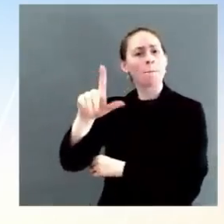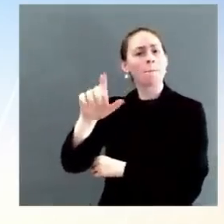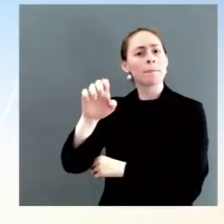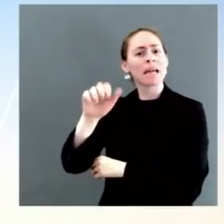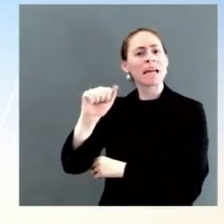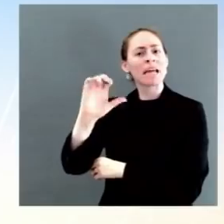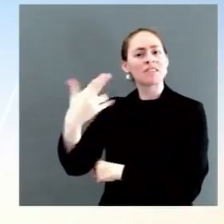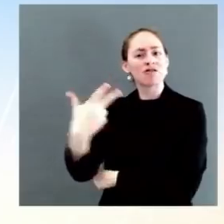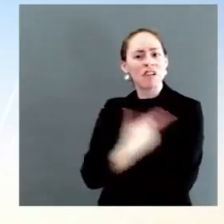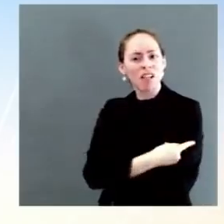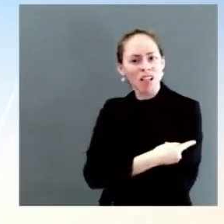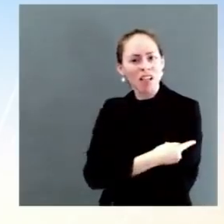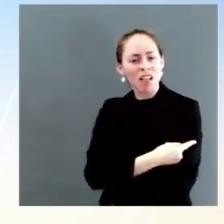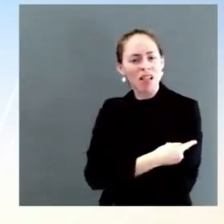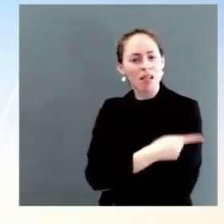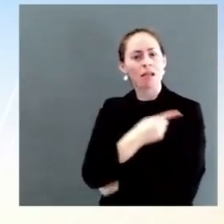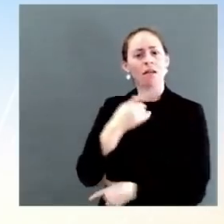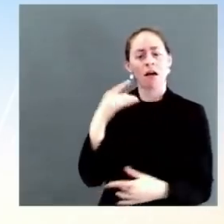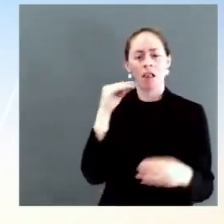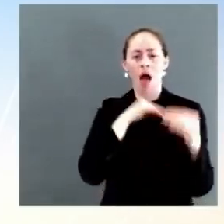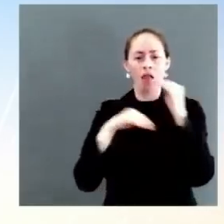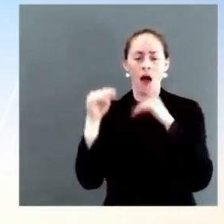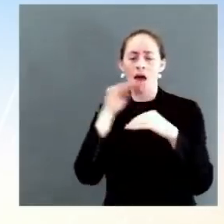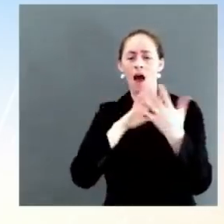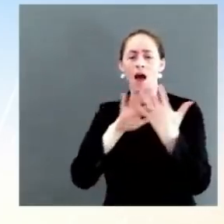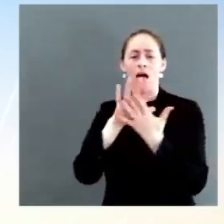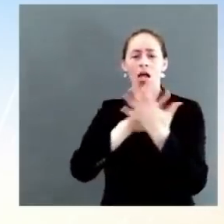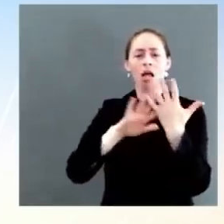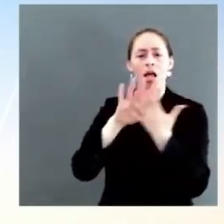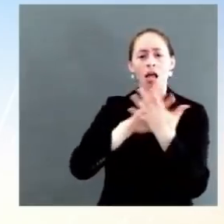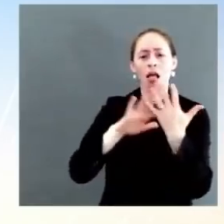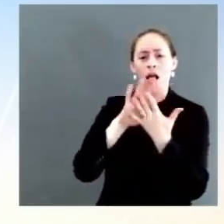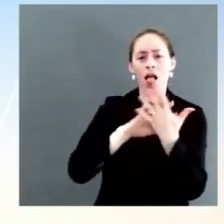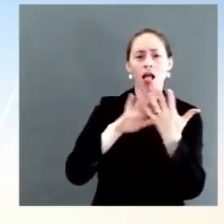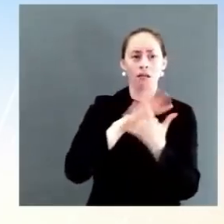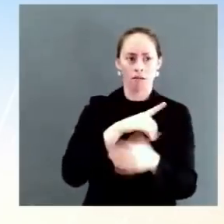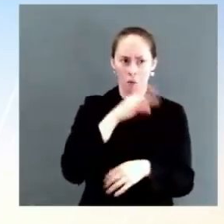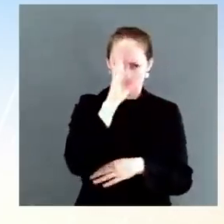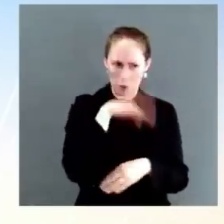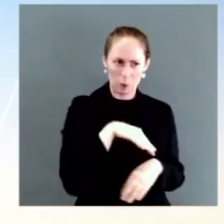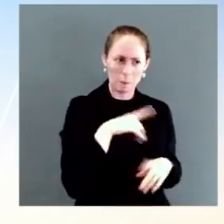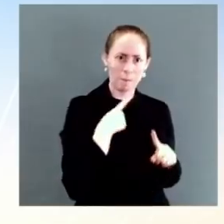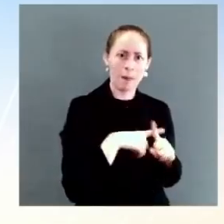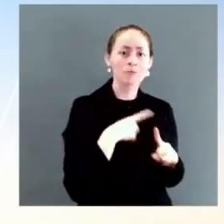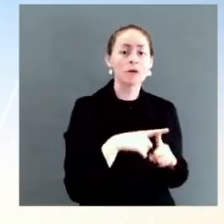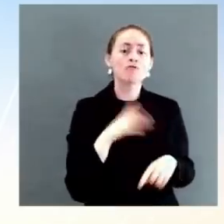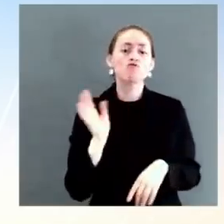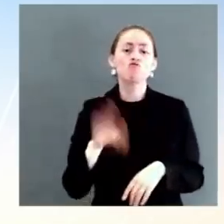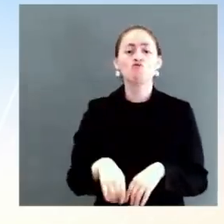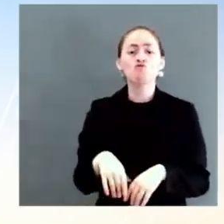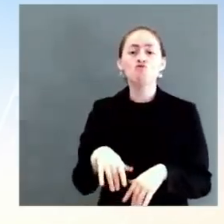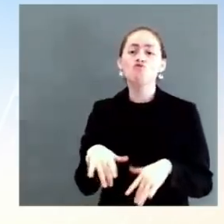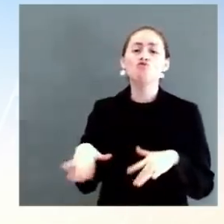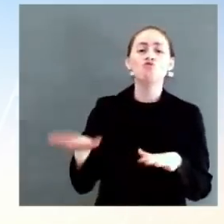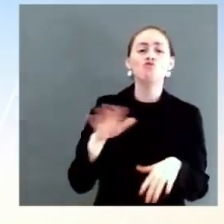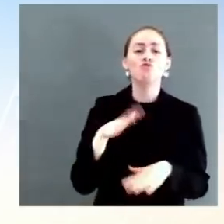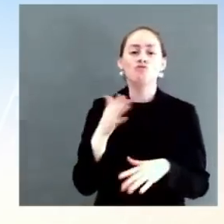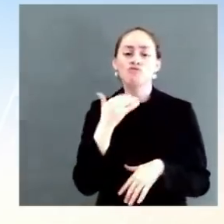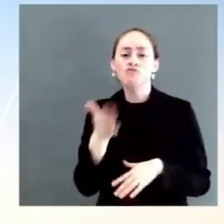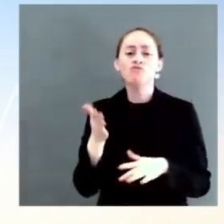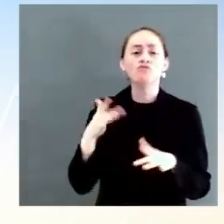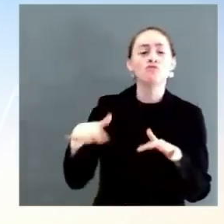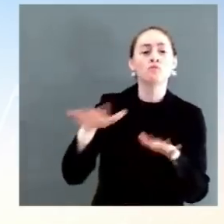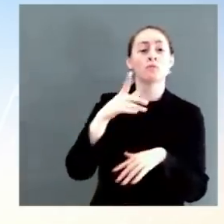not taking steps forward to protect themselves, to wear masks, to eventually get vaccinated. This president has made the vaccine